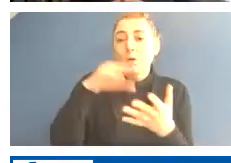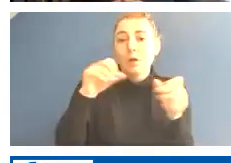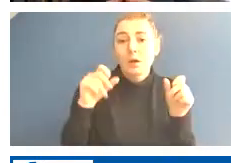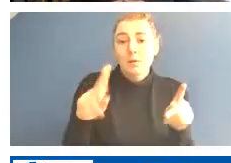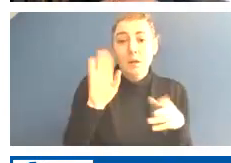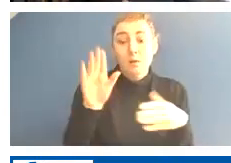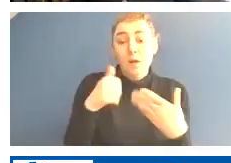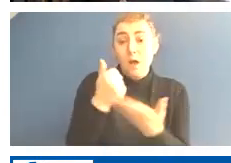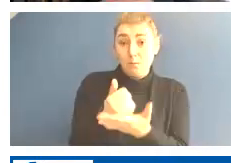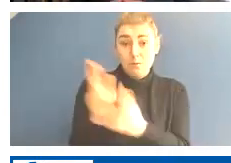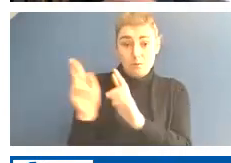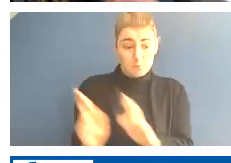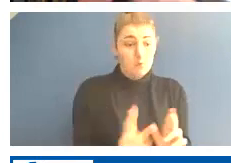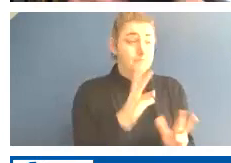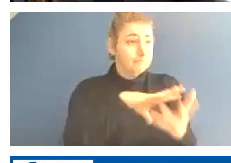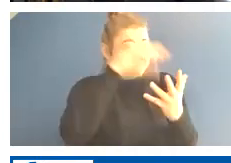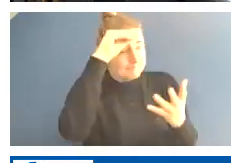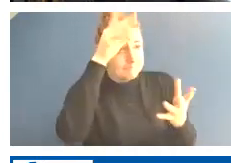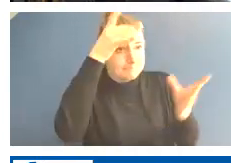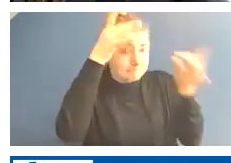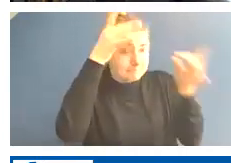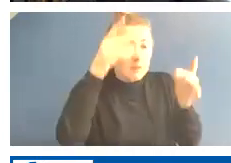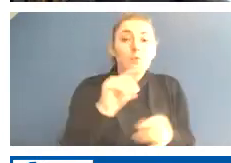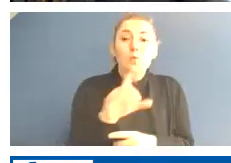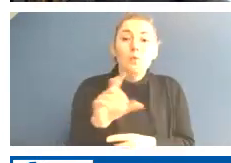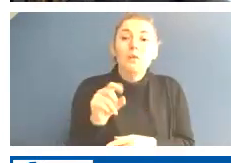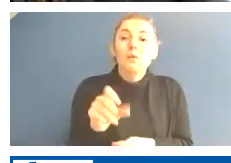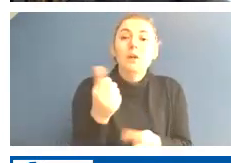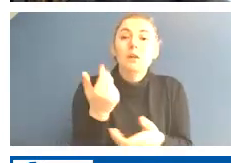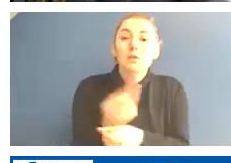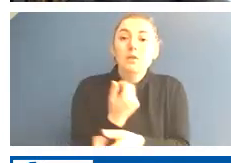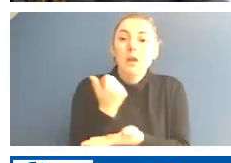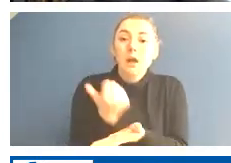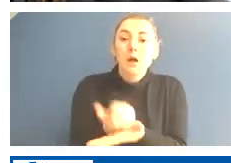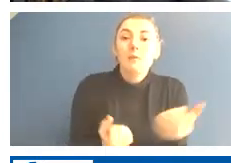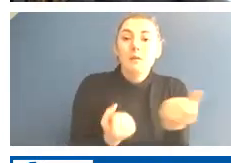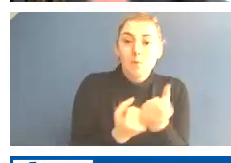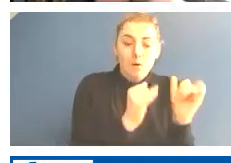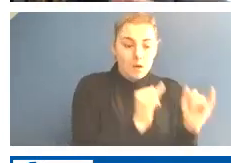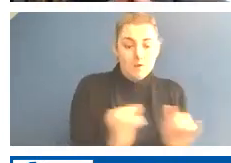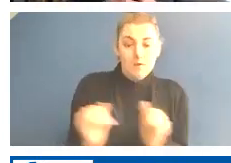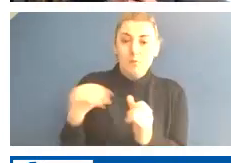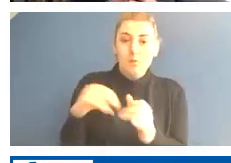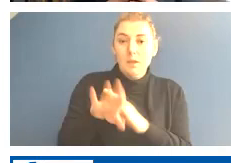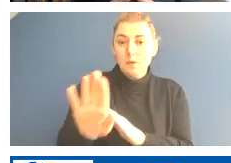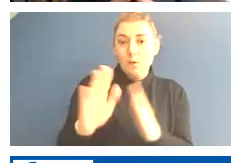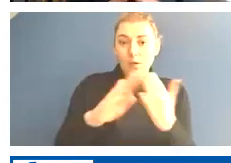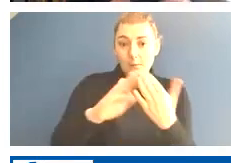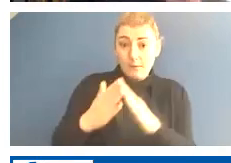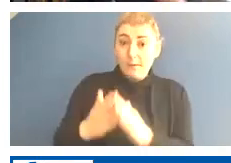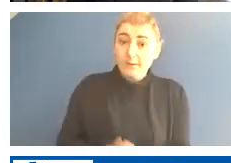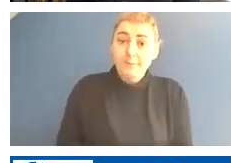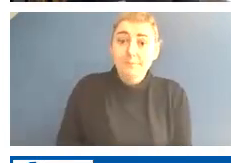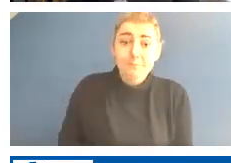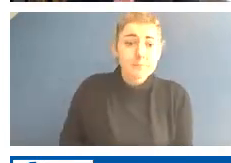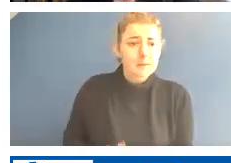with those sort of tools that you can use to support individuals within your communities.